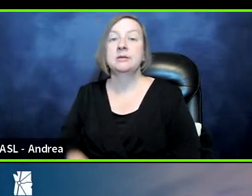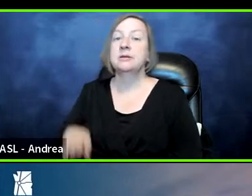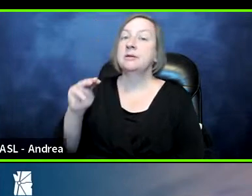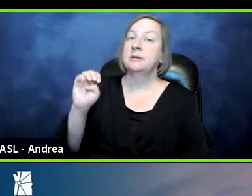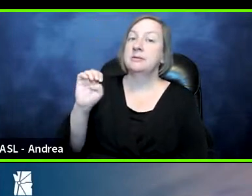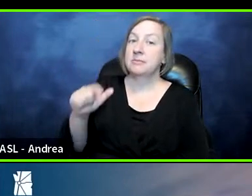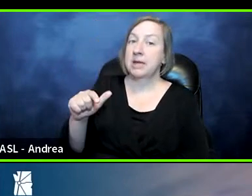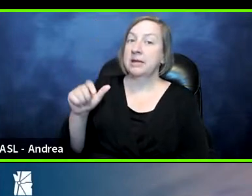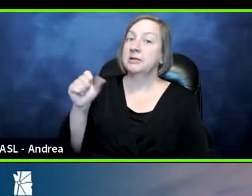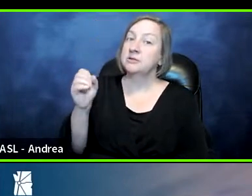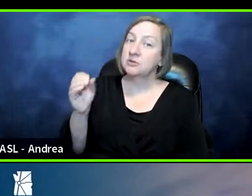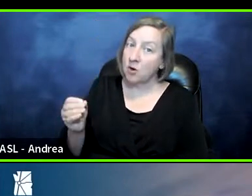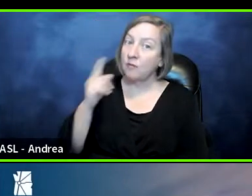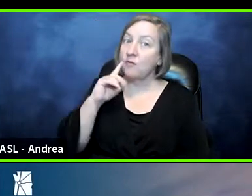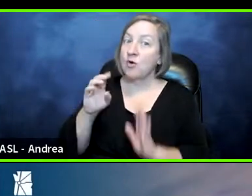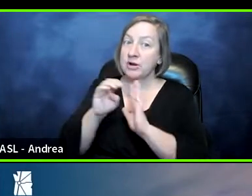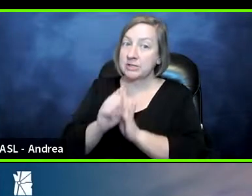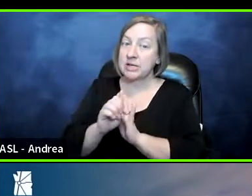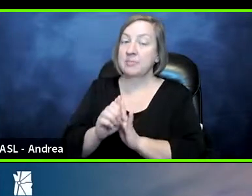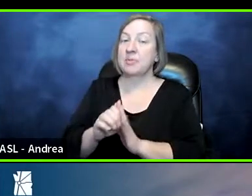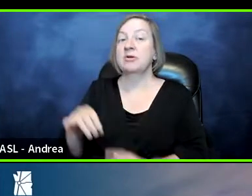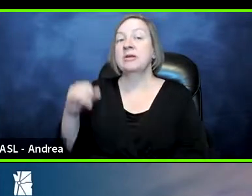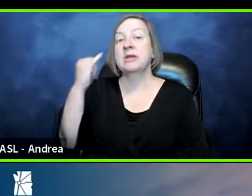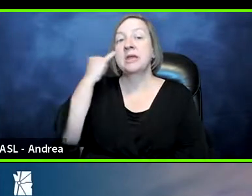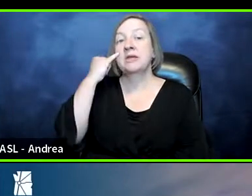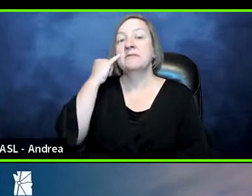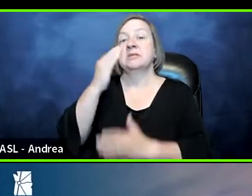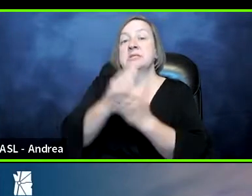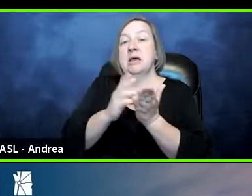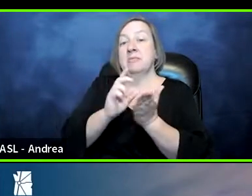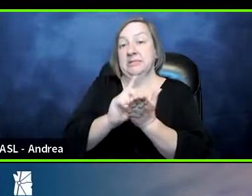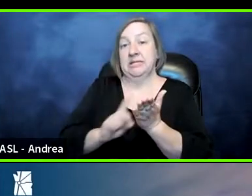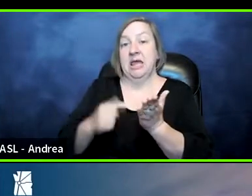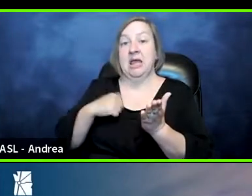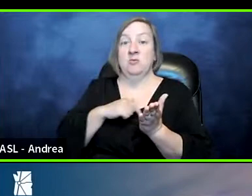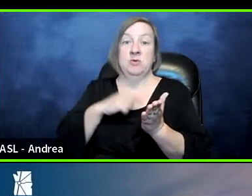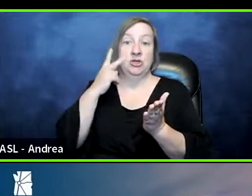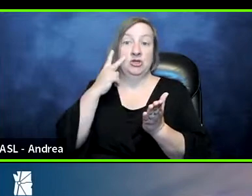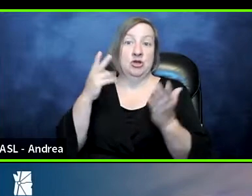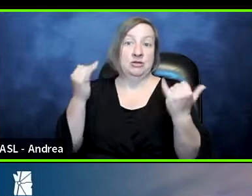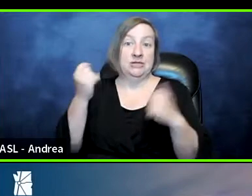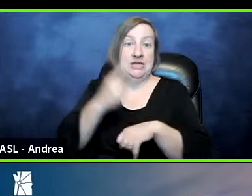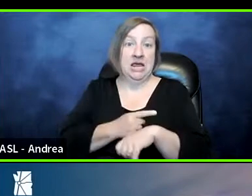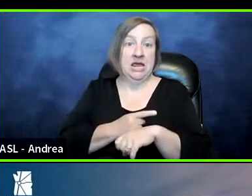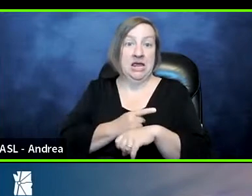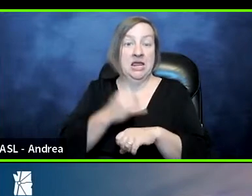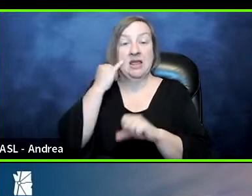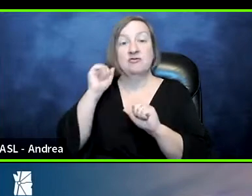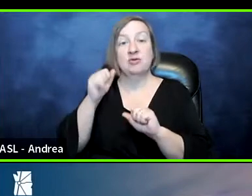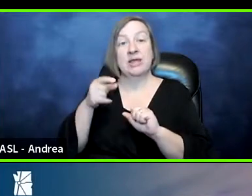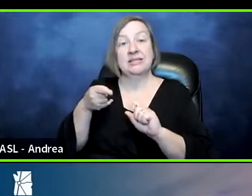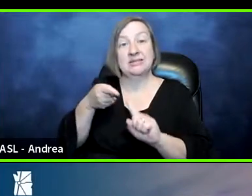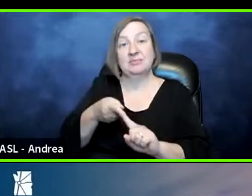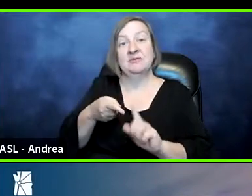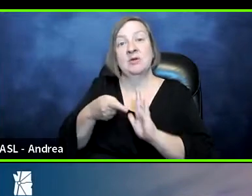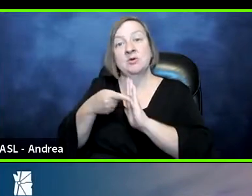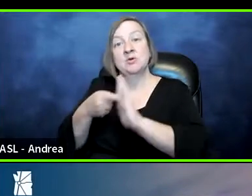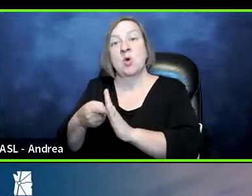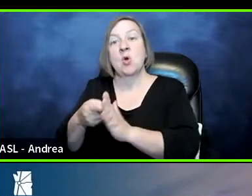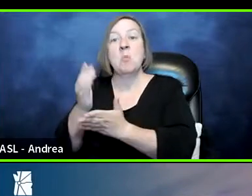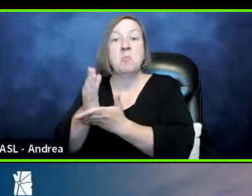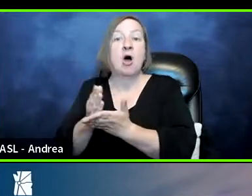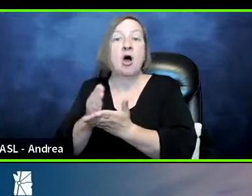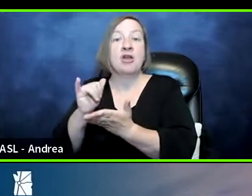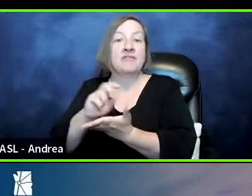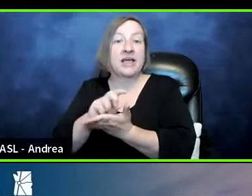So, for example, if some of the designs that we saw today, if you could specifically point to a piece of that design,